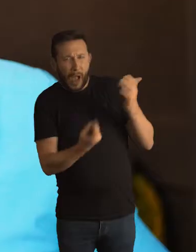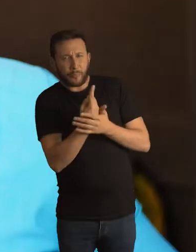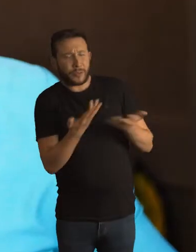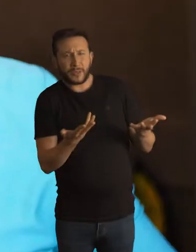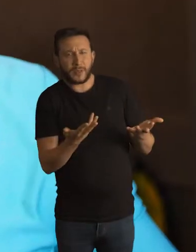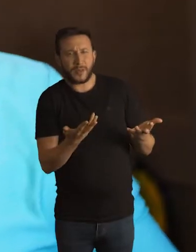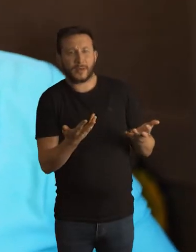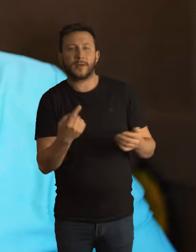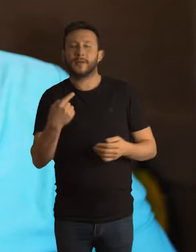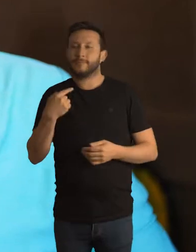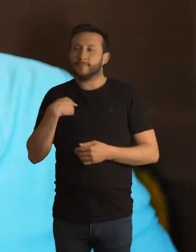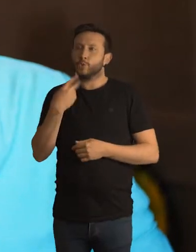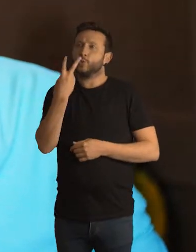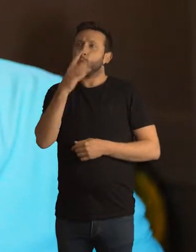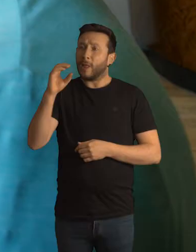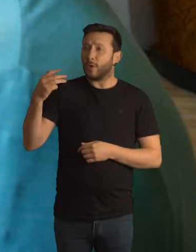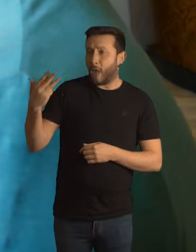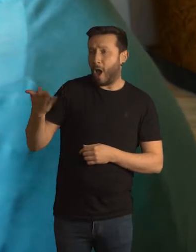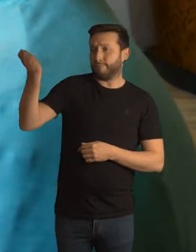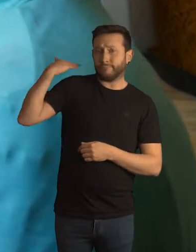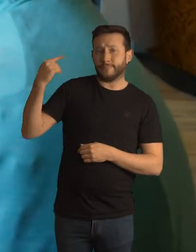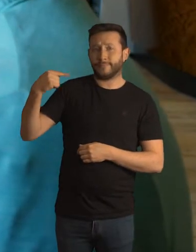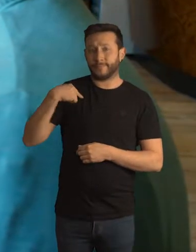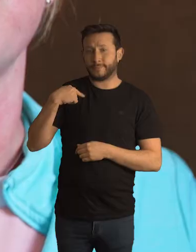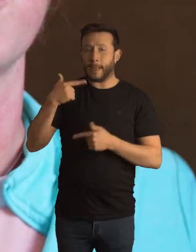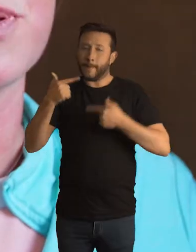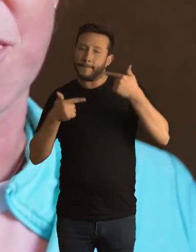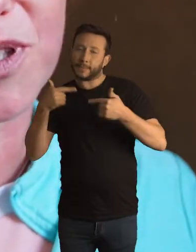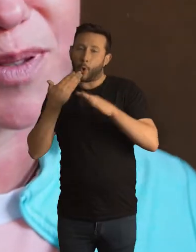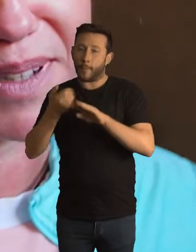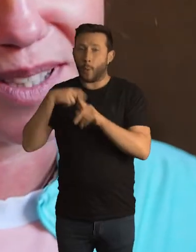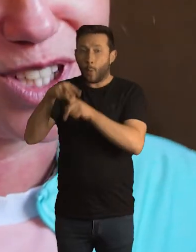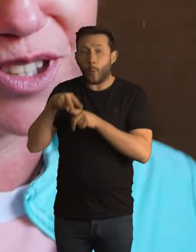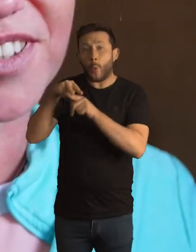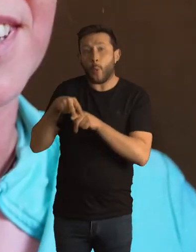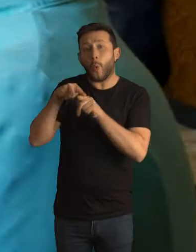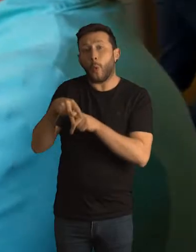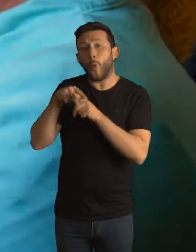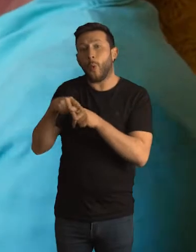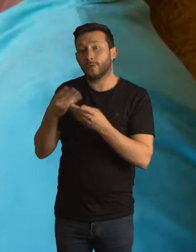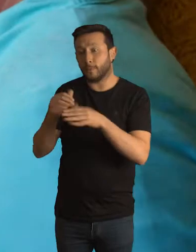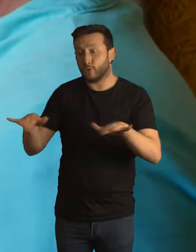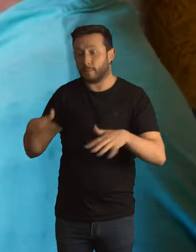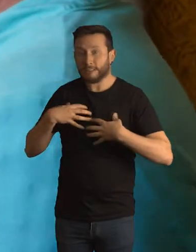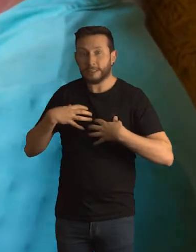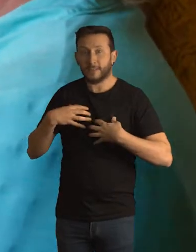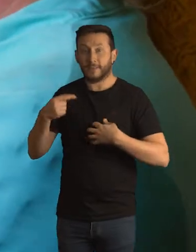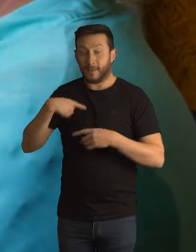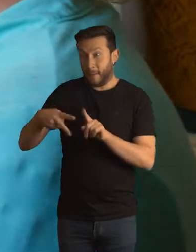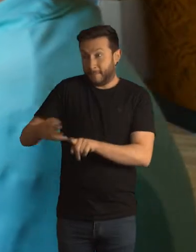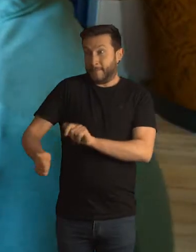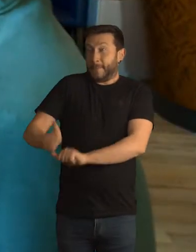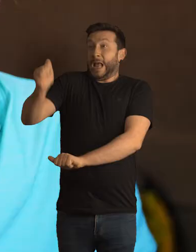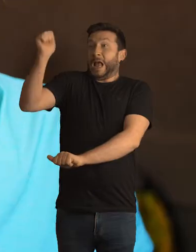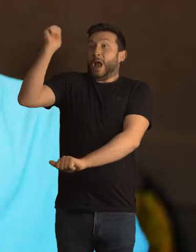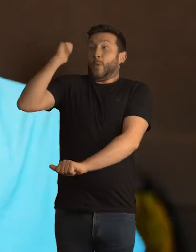happen? So I was injured in 2009. I was competing my horse. She was spooked by some children. She reared over backwards and she effectively